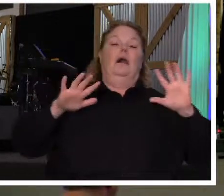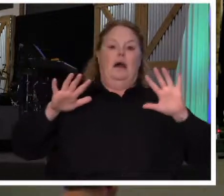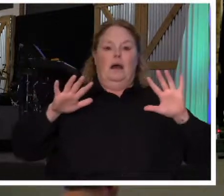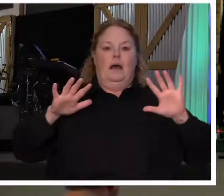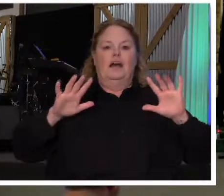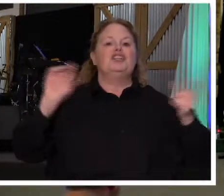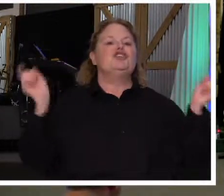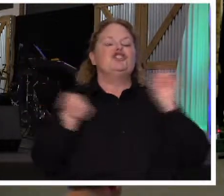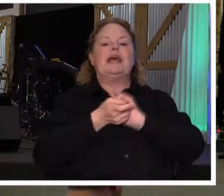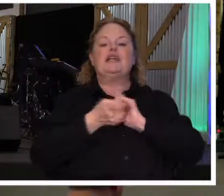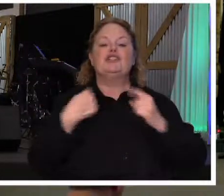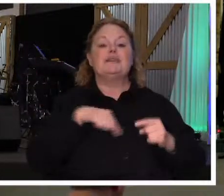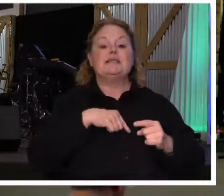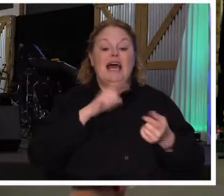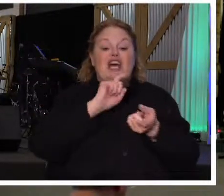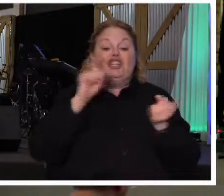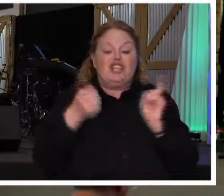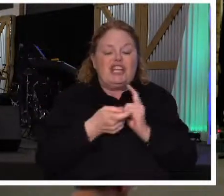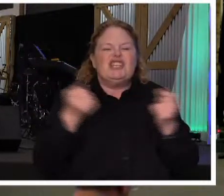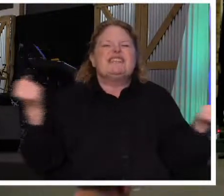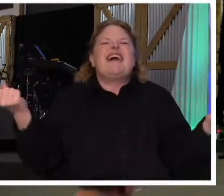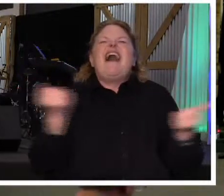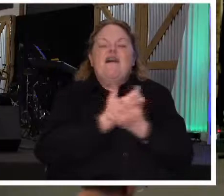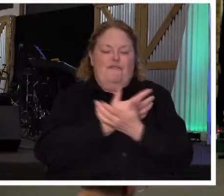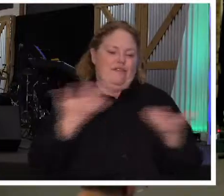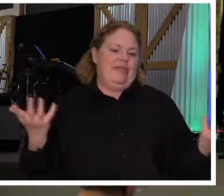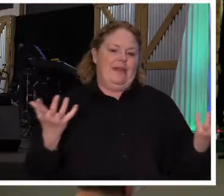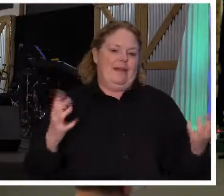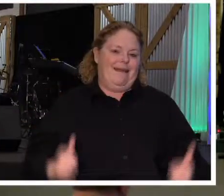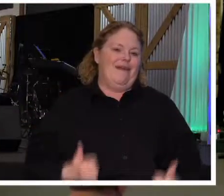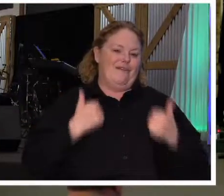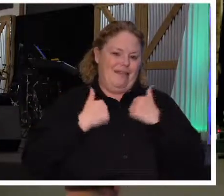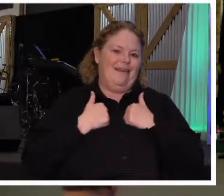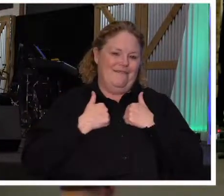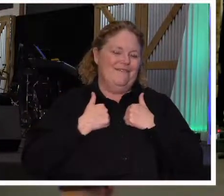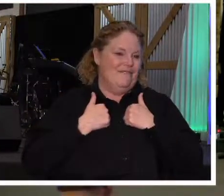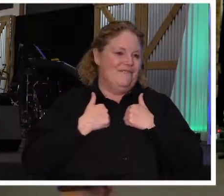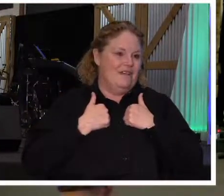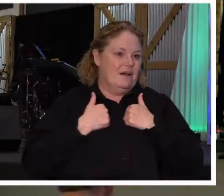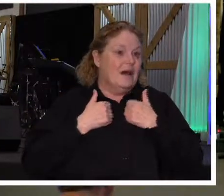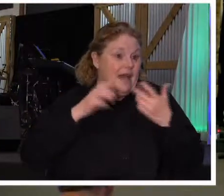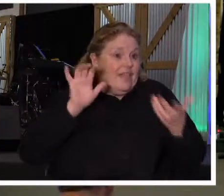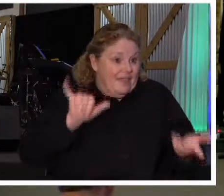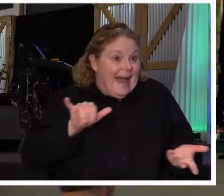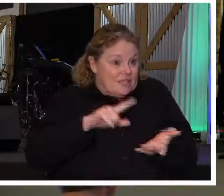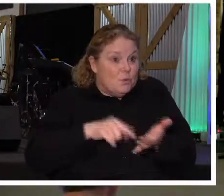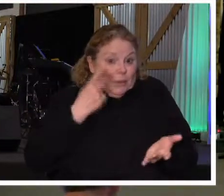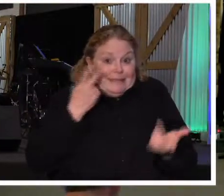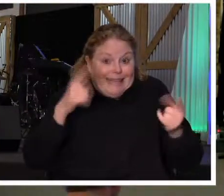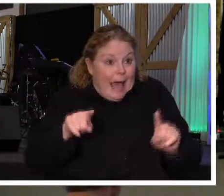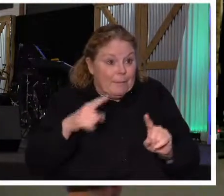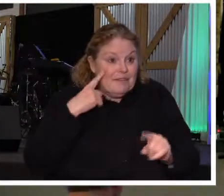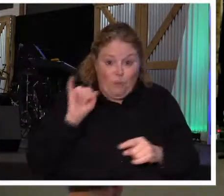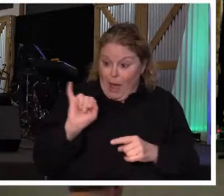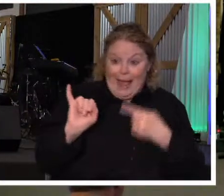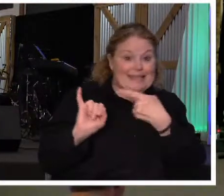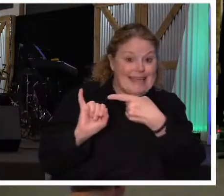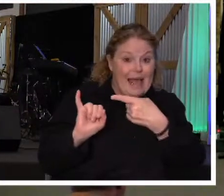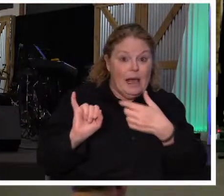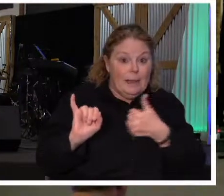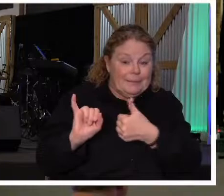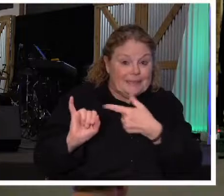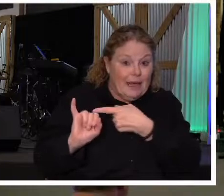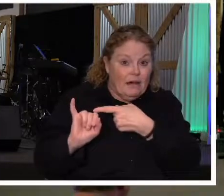changes everything within your life. This is exactly what we see happening in Isaiah's